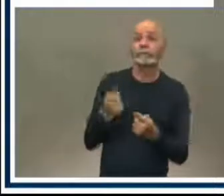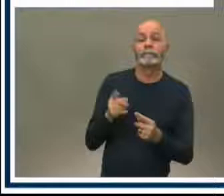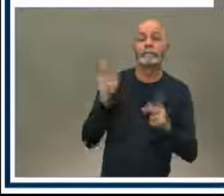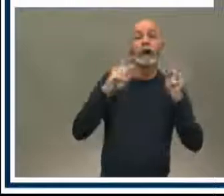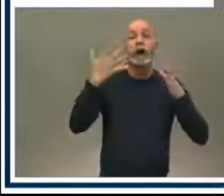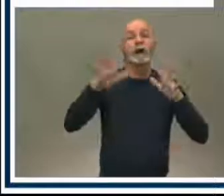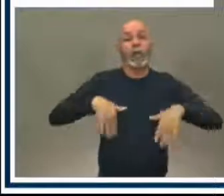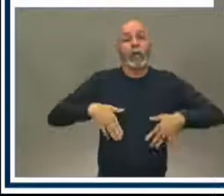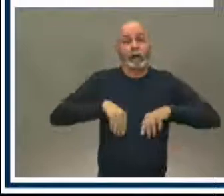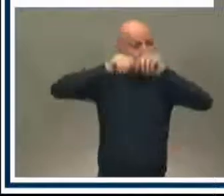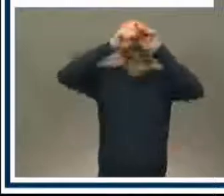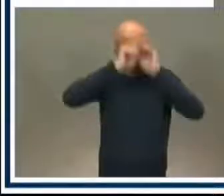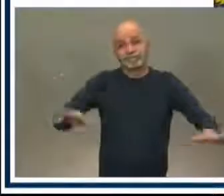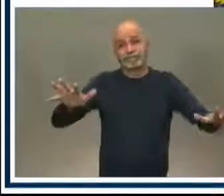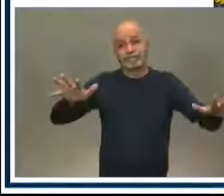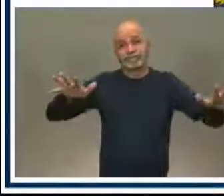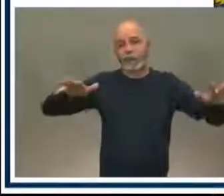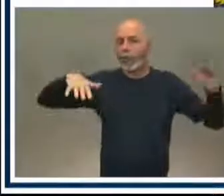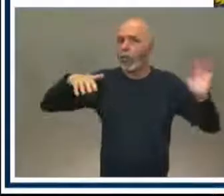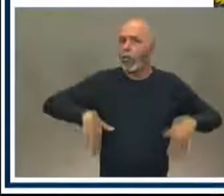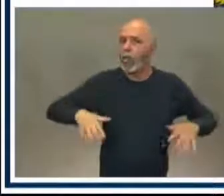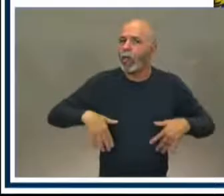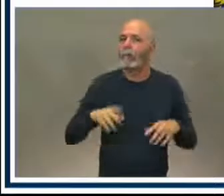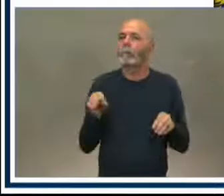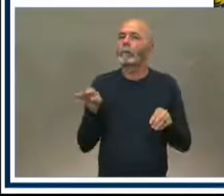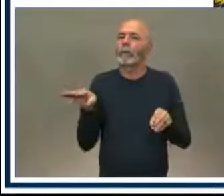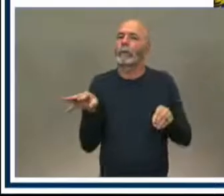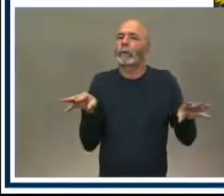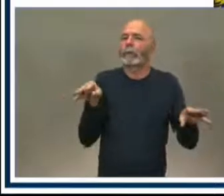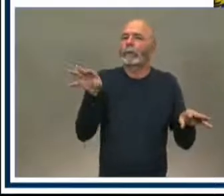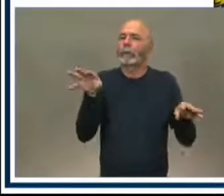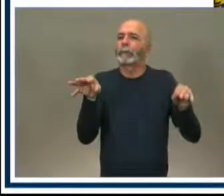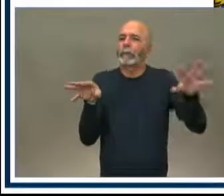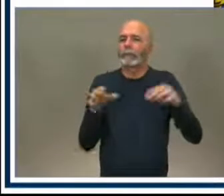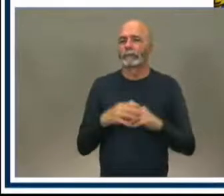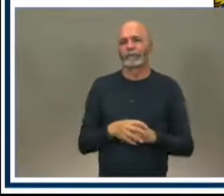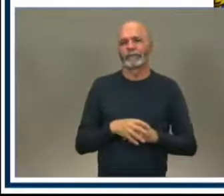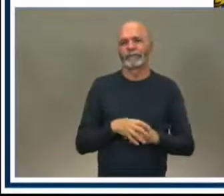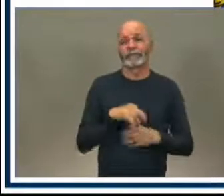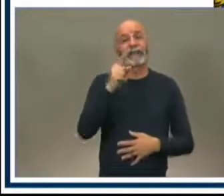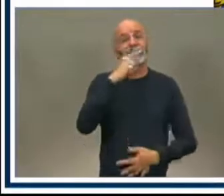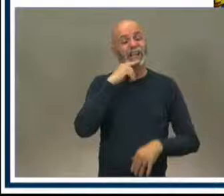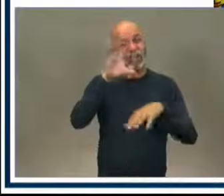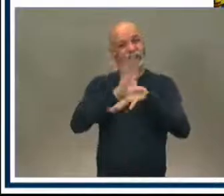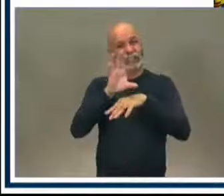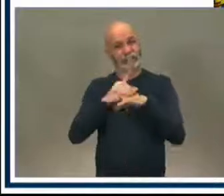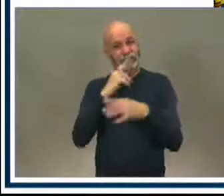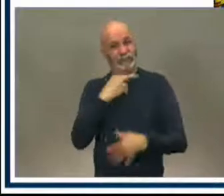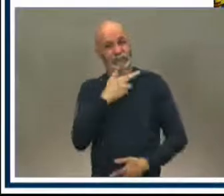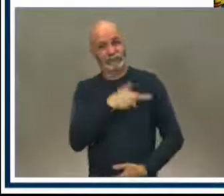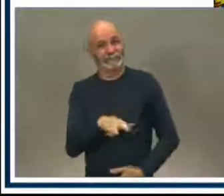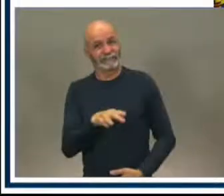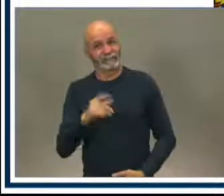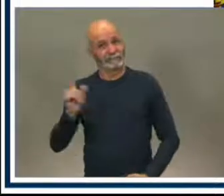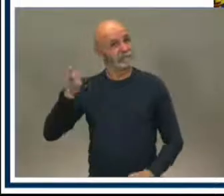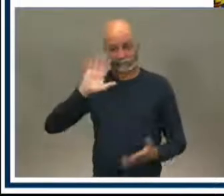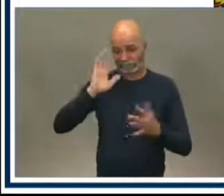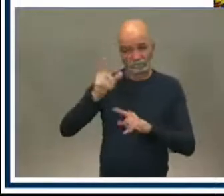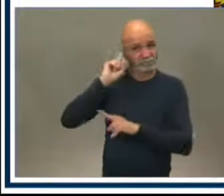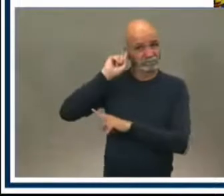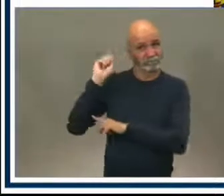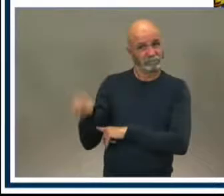general community. Are organizers of this faith event fined for not following the public health order?